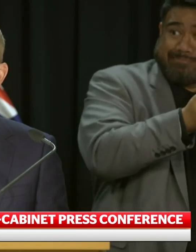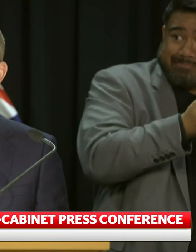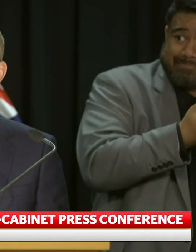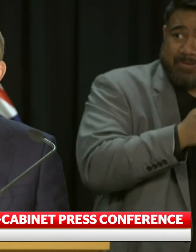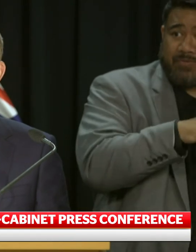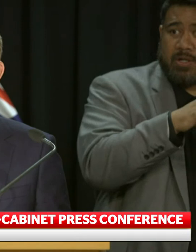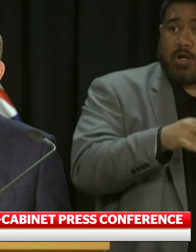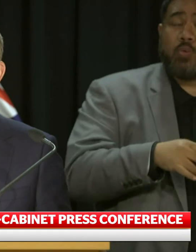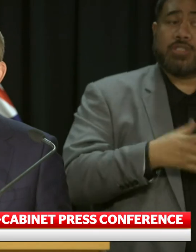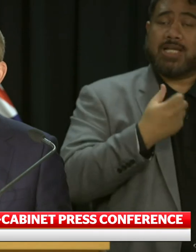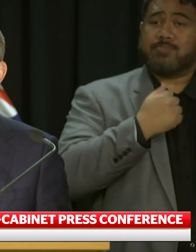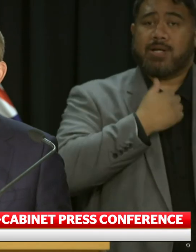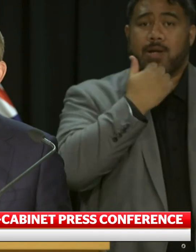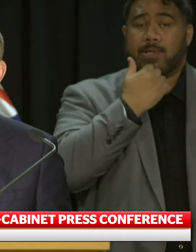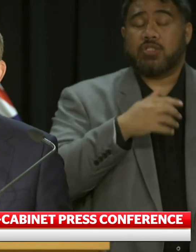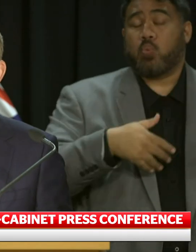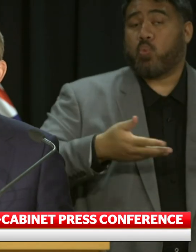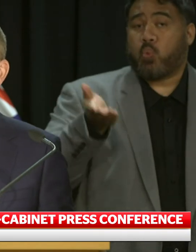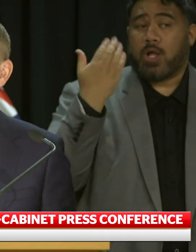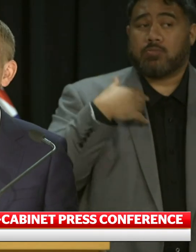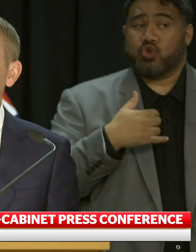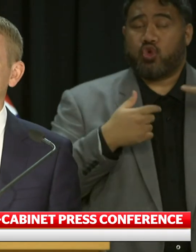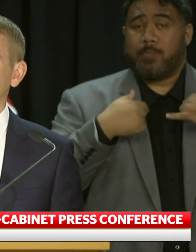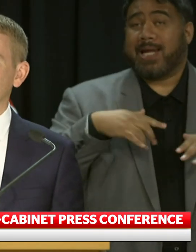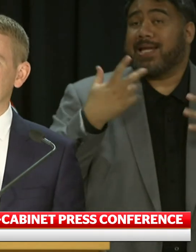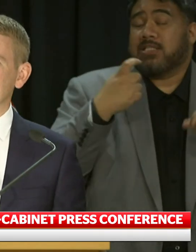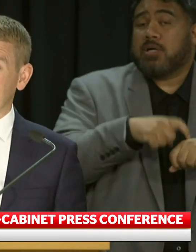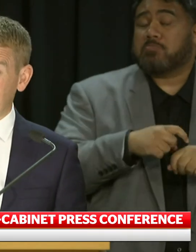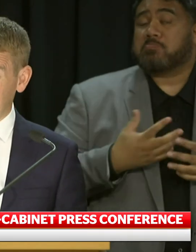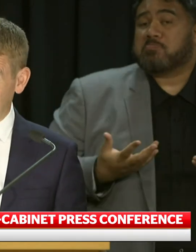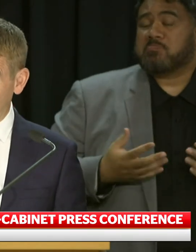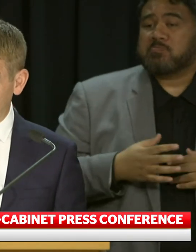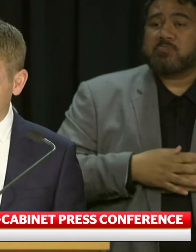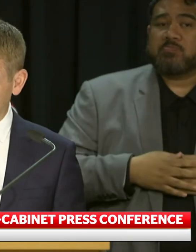out? Well, she's got my number. She's certainly welcome to call me anytime.